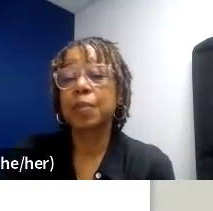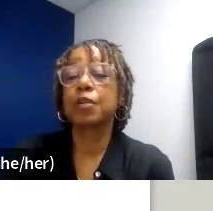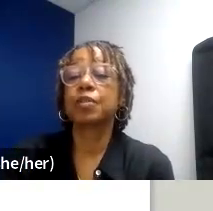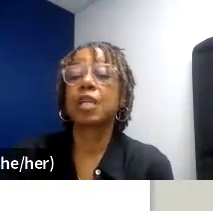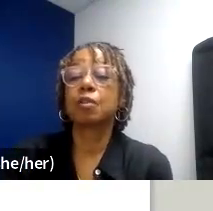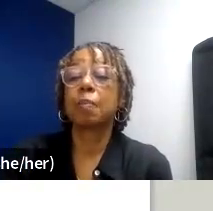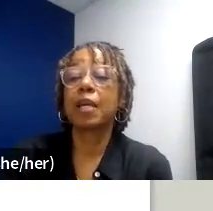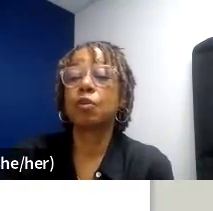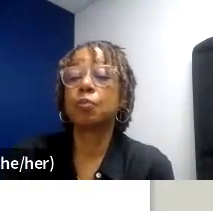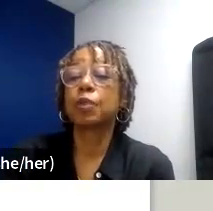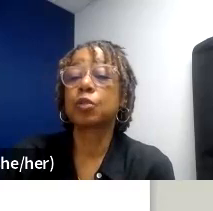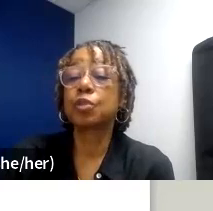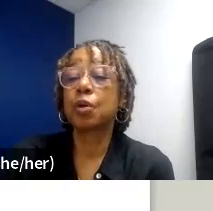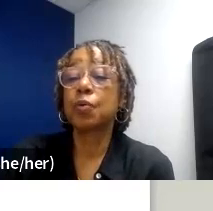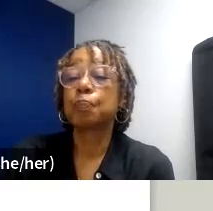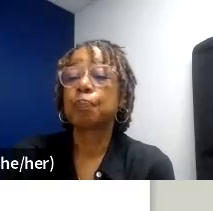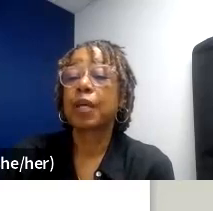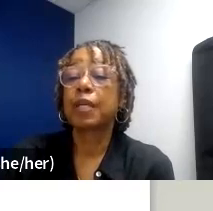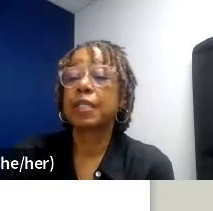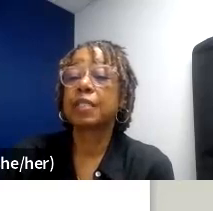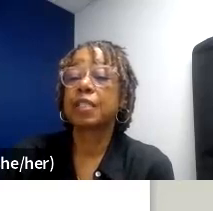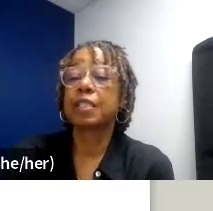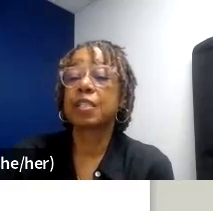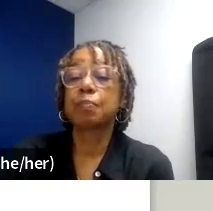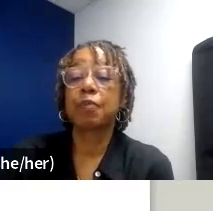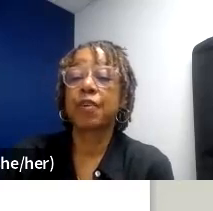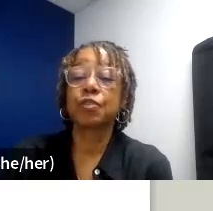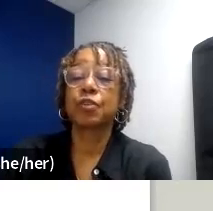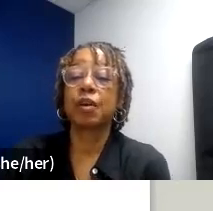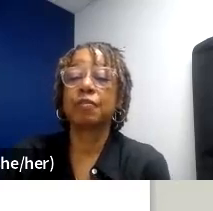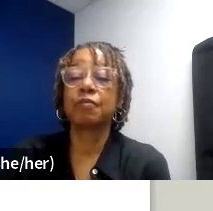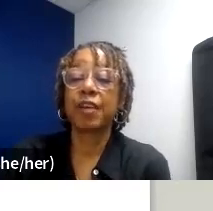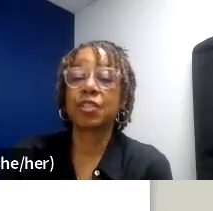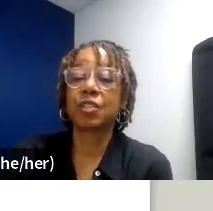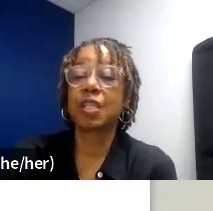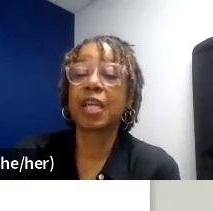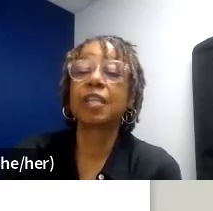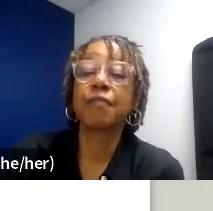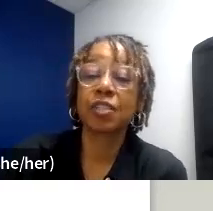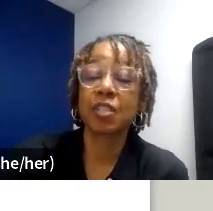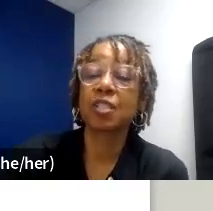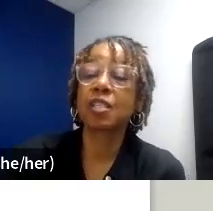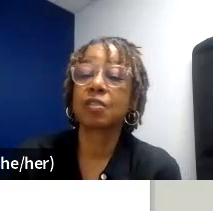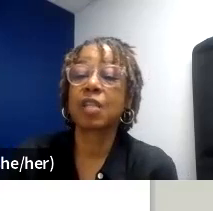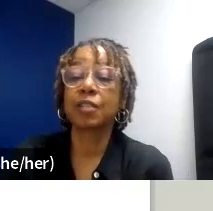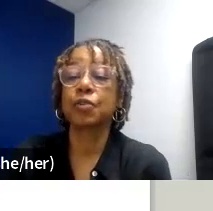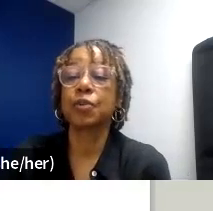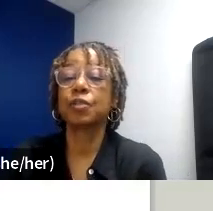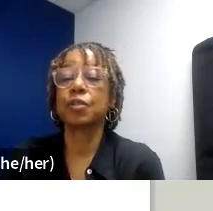last speaker is Dr. Michael Peluso, and he's an assistant professor of infectious